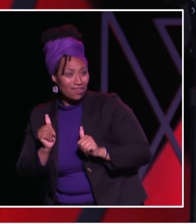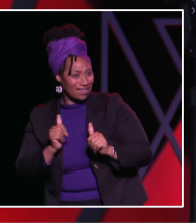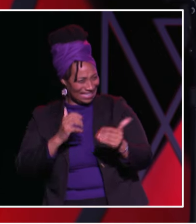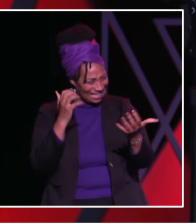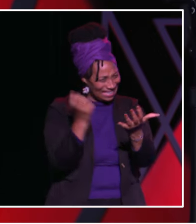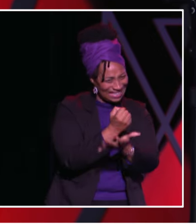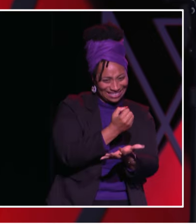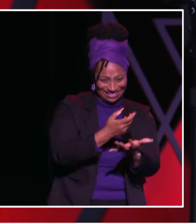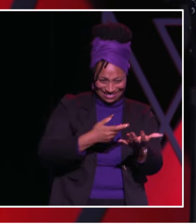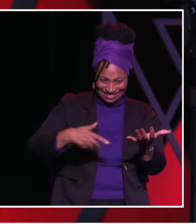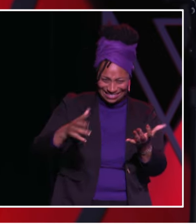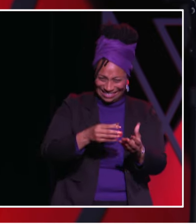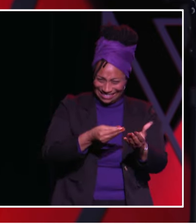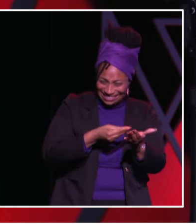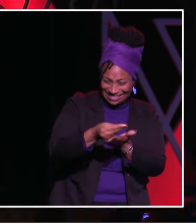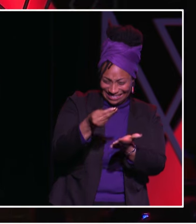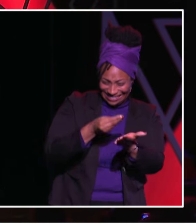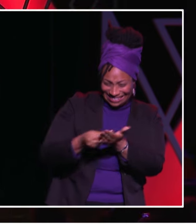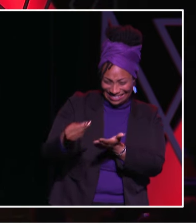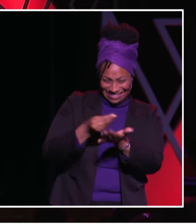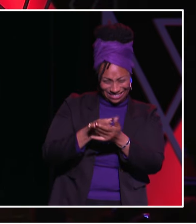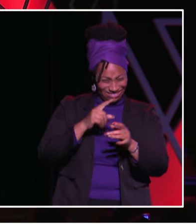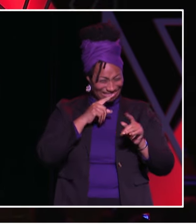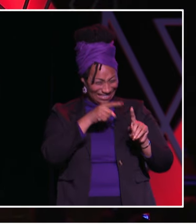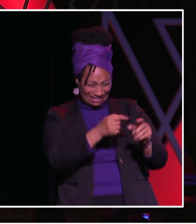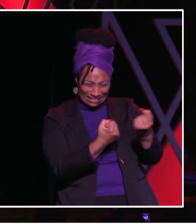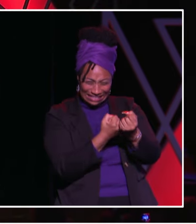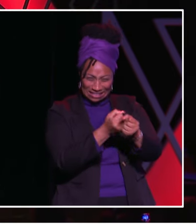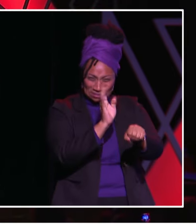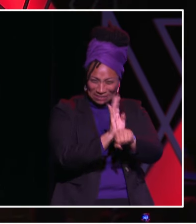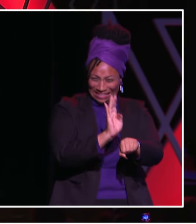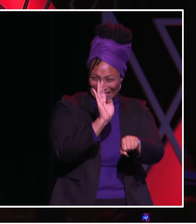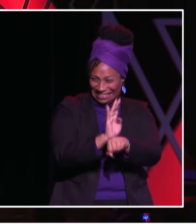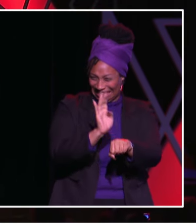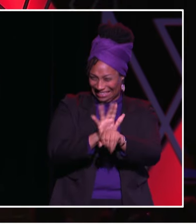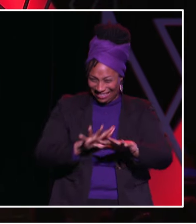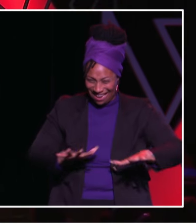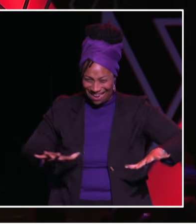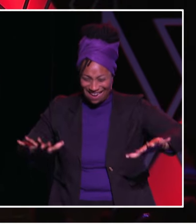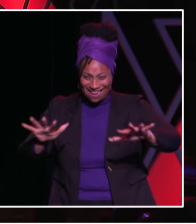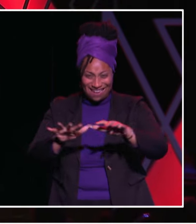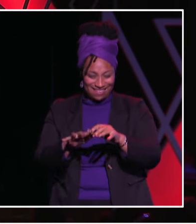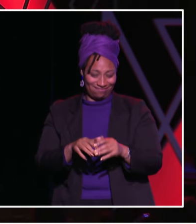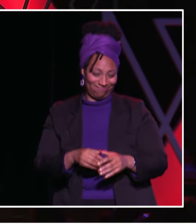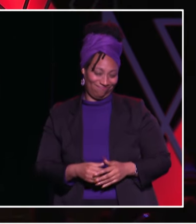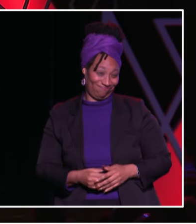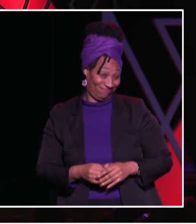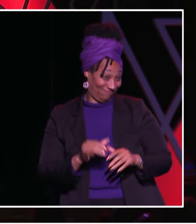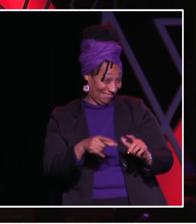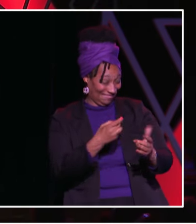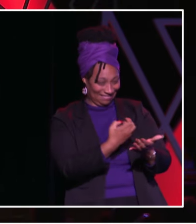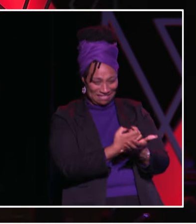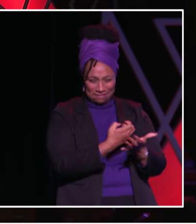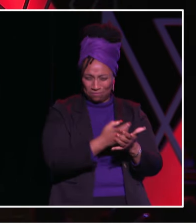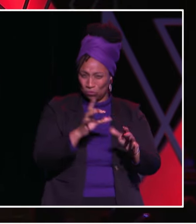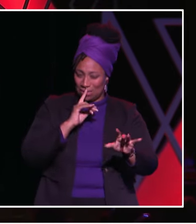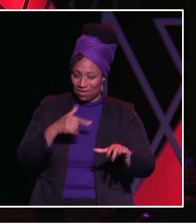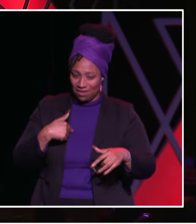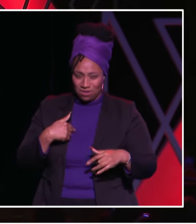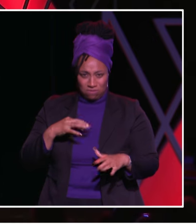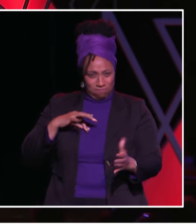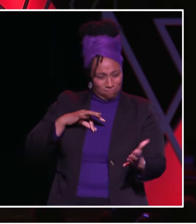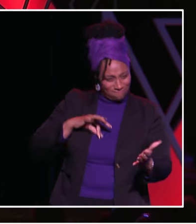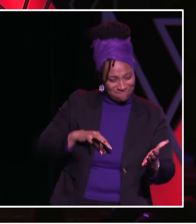small businesses. So tonight, I have the privilege of presenting 2